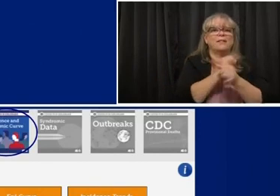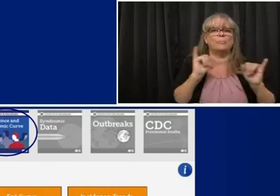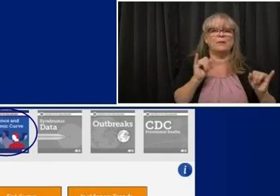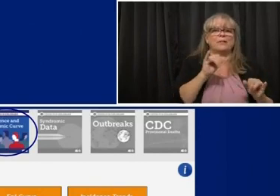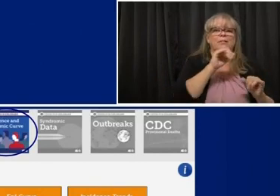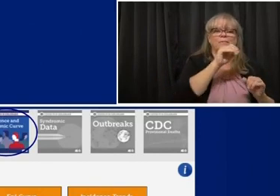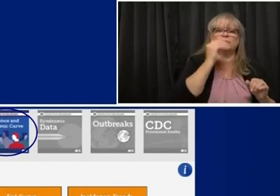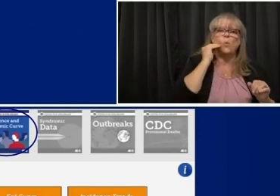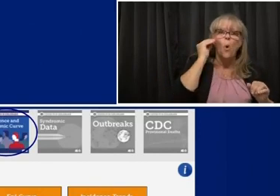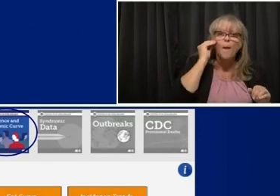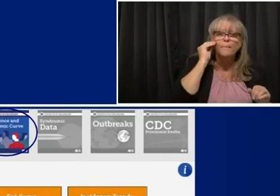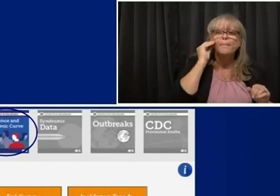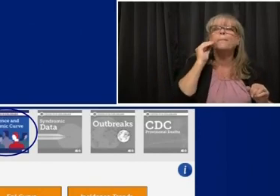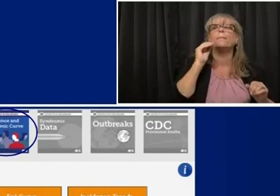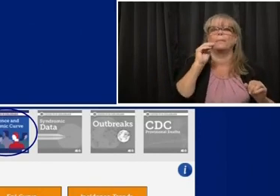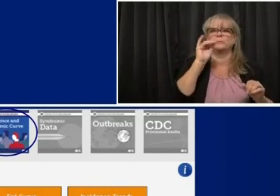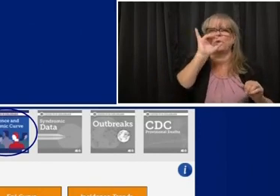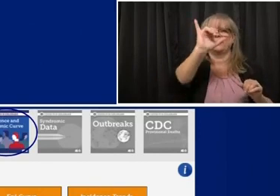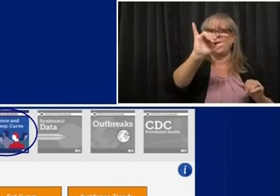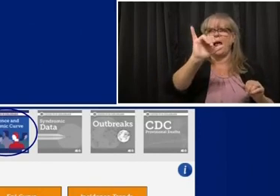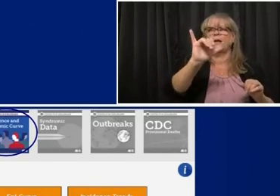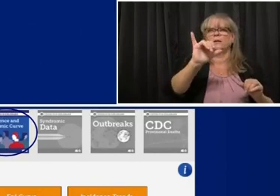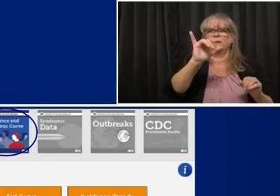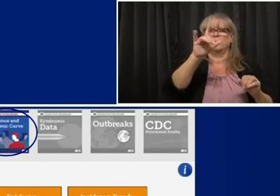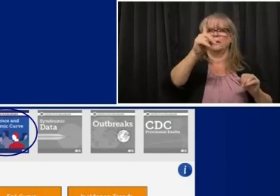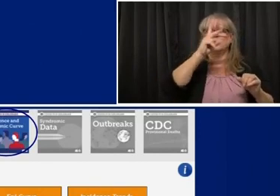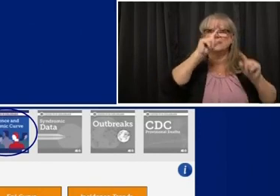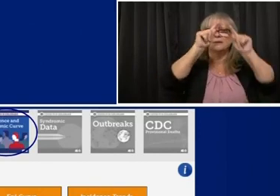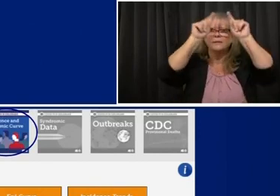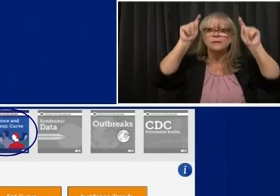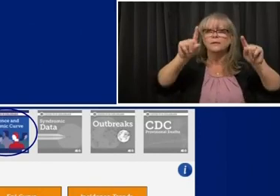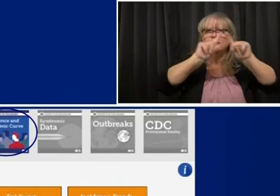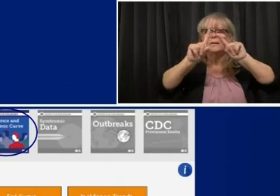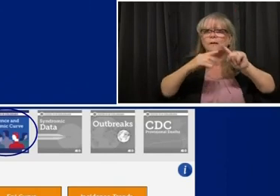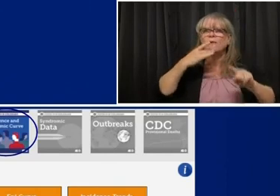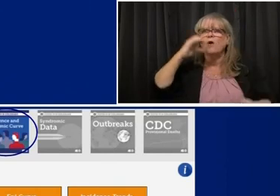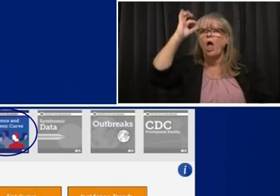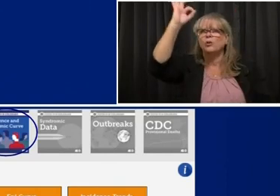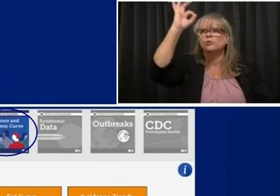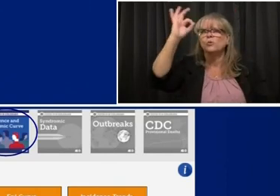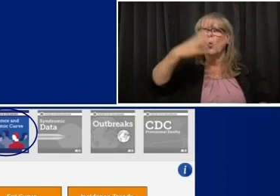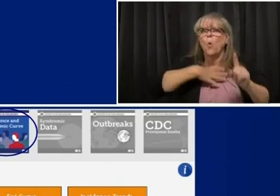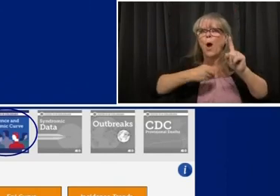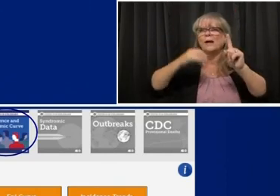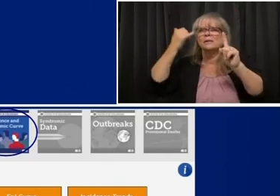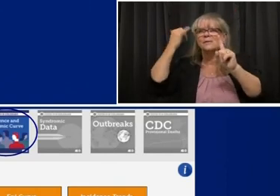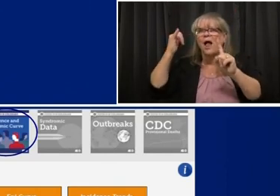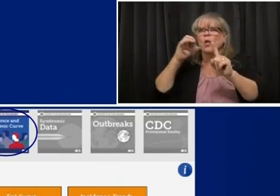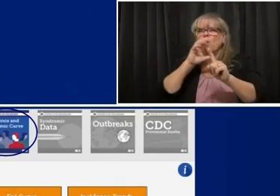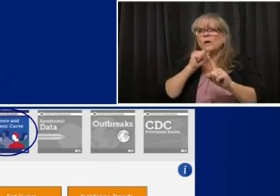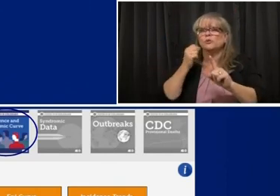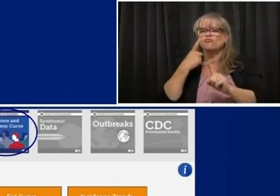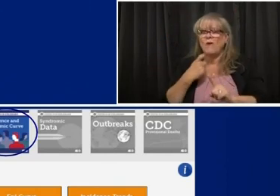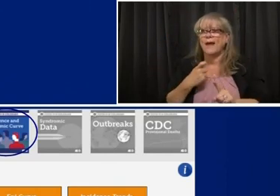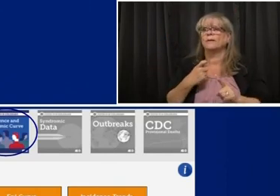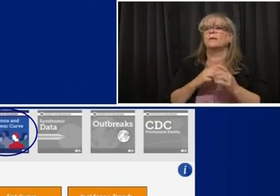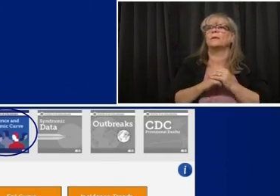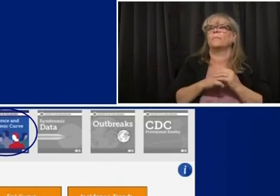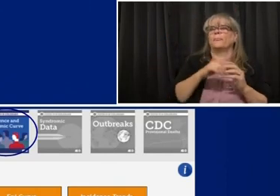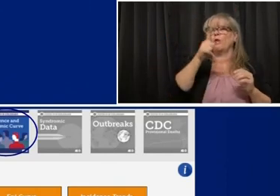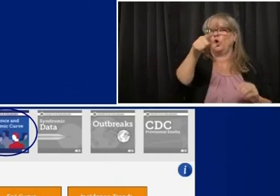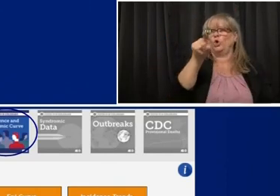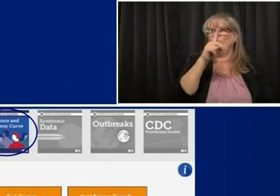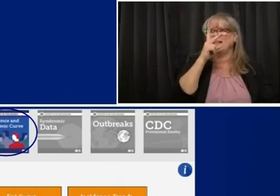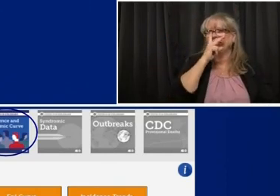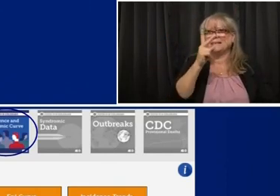incidence and epidemic curve data. So this data should look fairly familiar to you. There are different ways to visualize the data. You can look at what